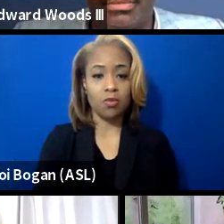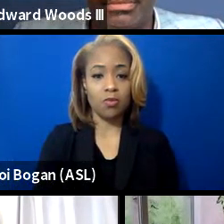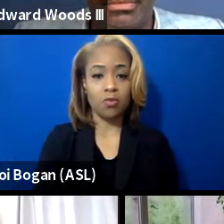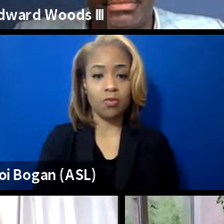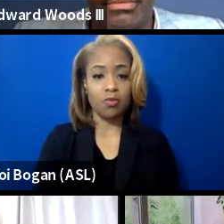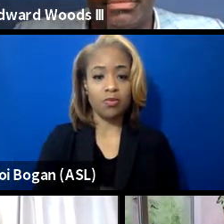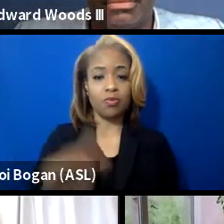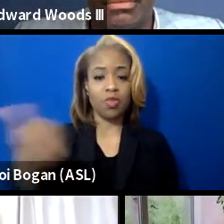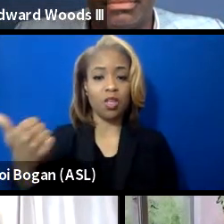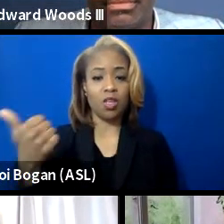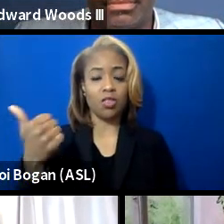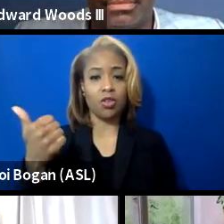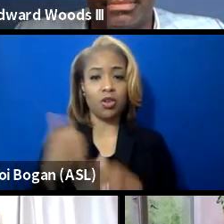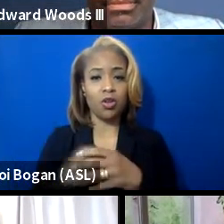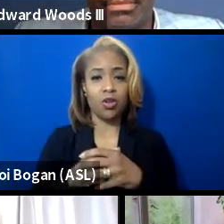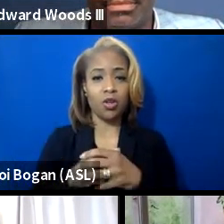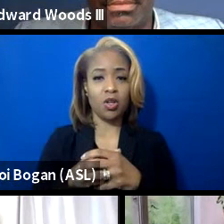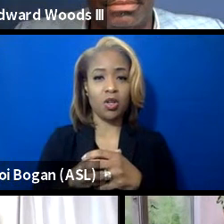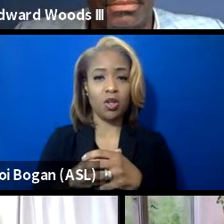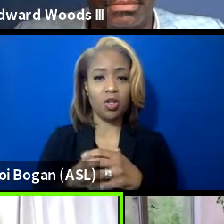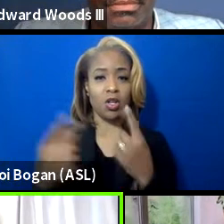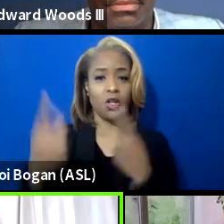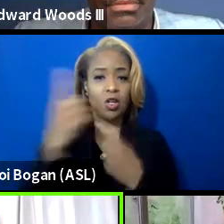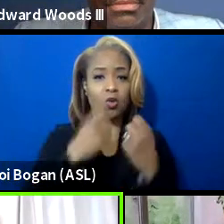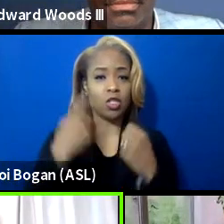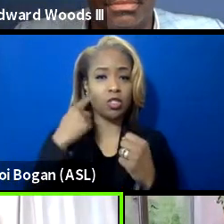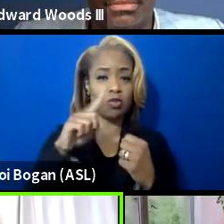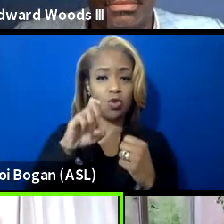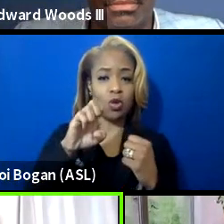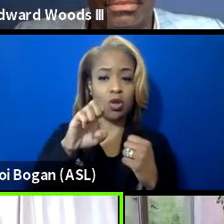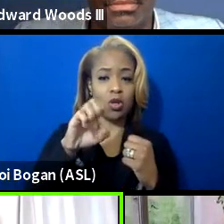Any other questions for Edward?